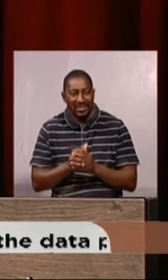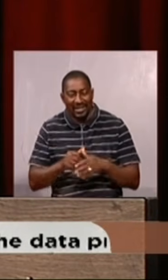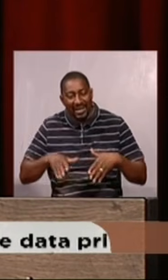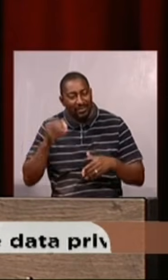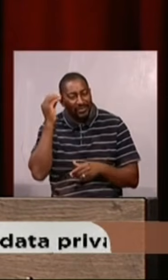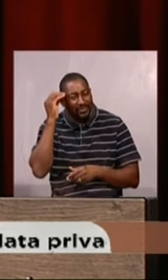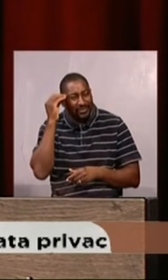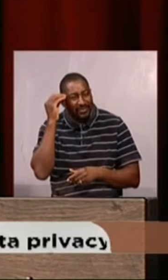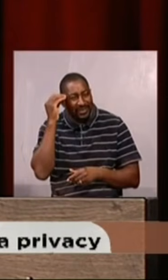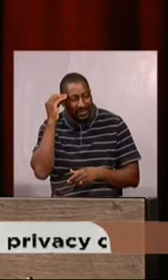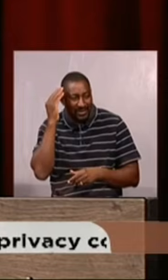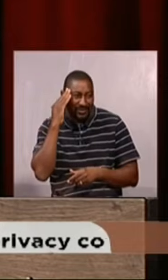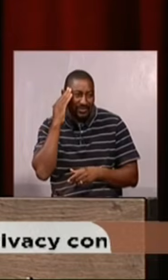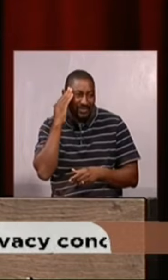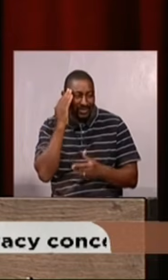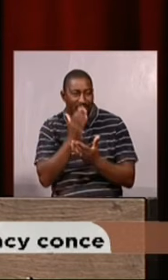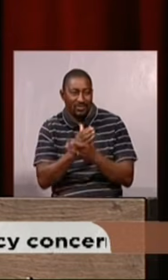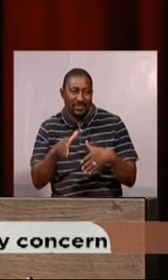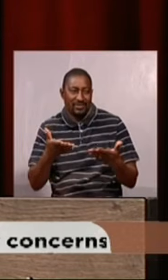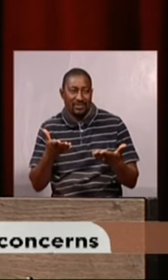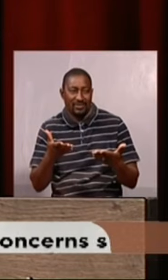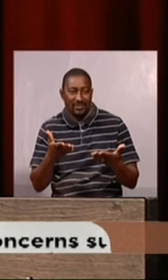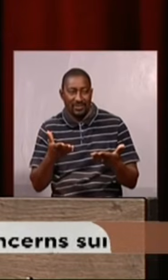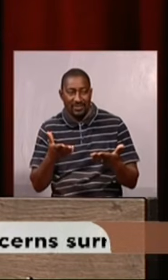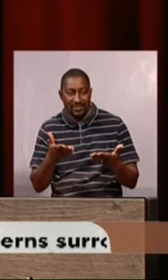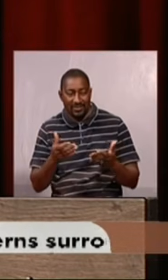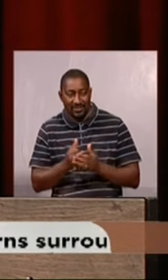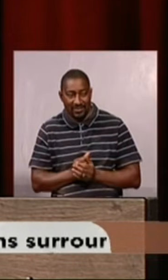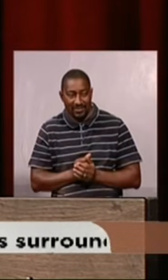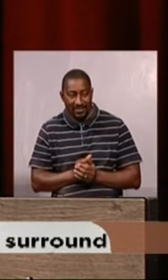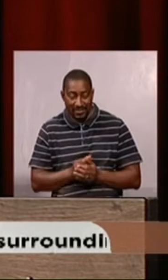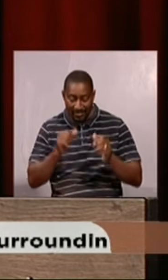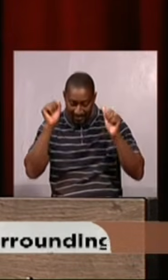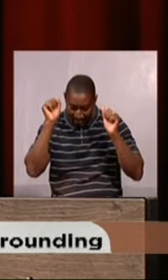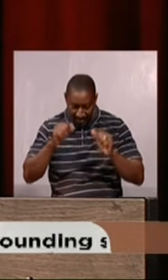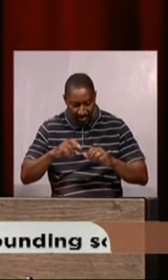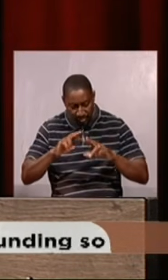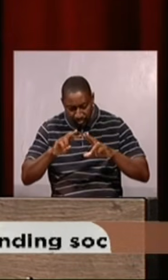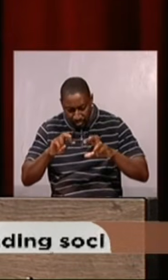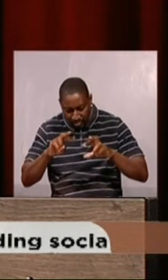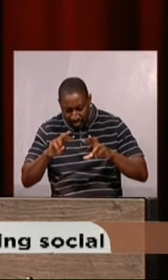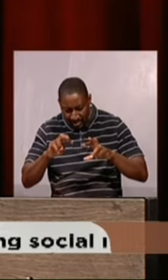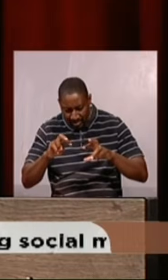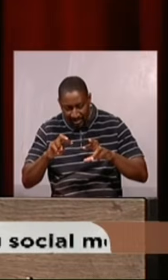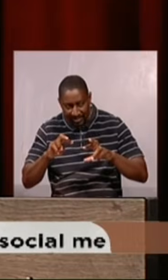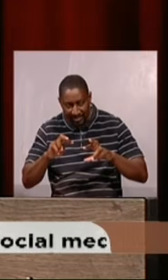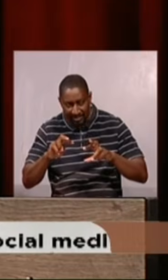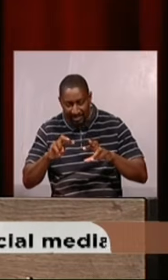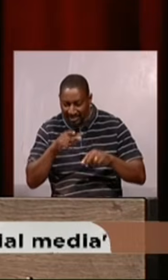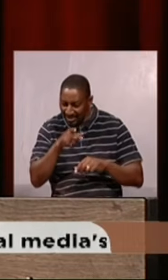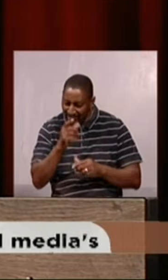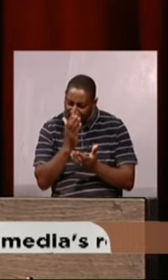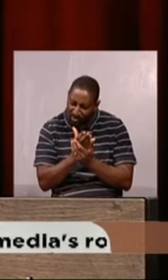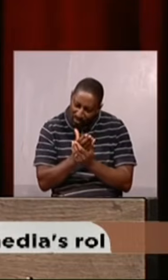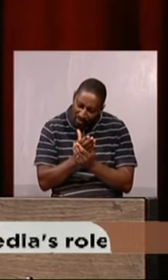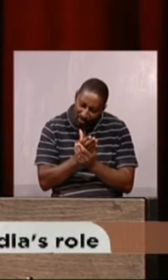well, I mean, to check, you need to go to what you think are reliable sites and check, has this really happened or not, or is